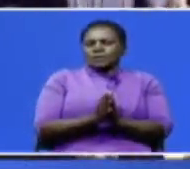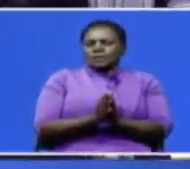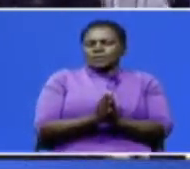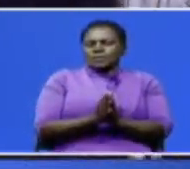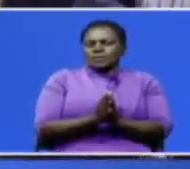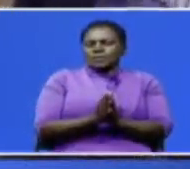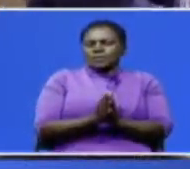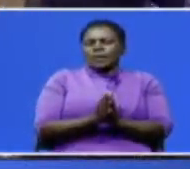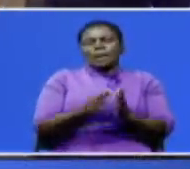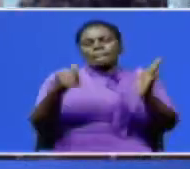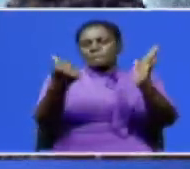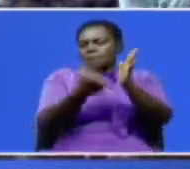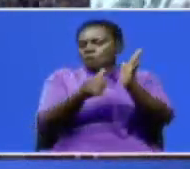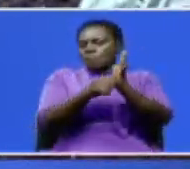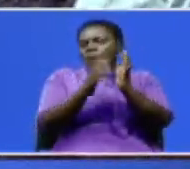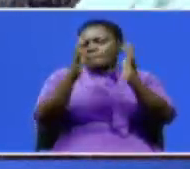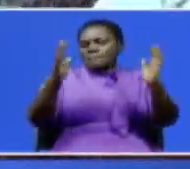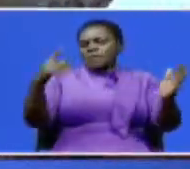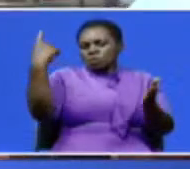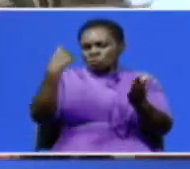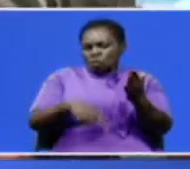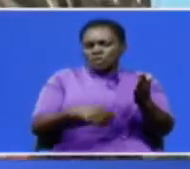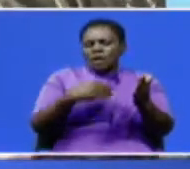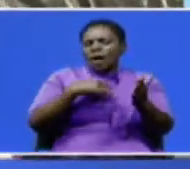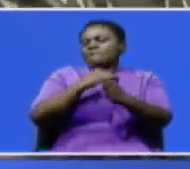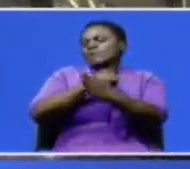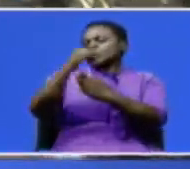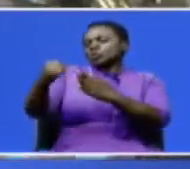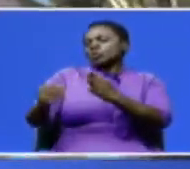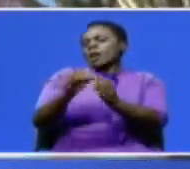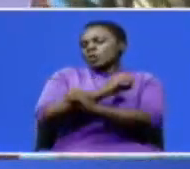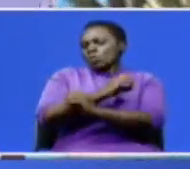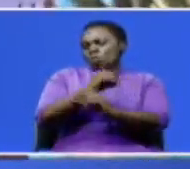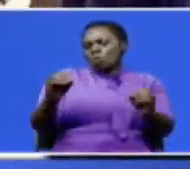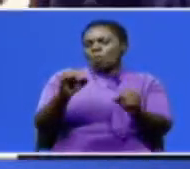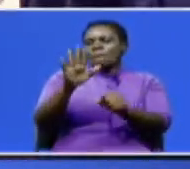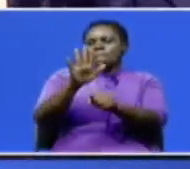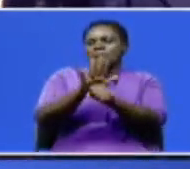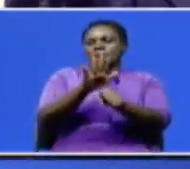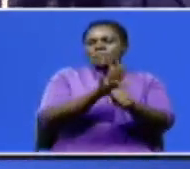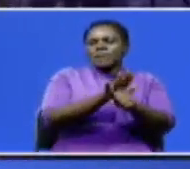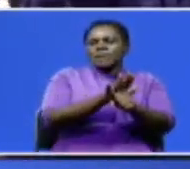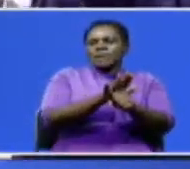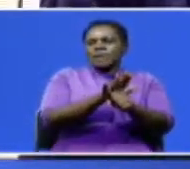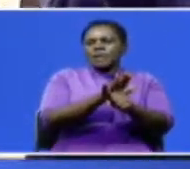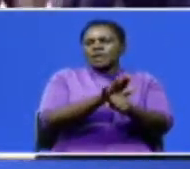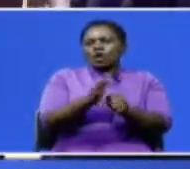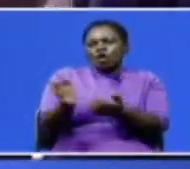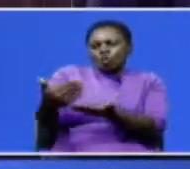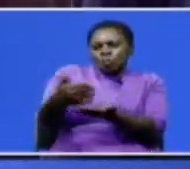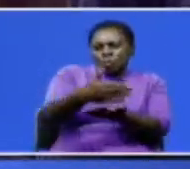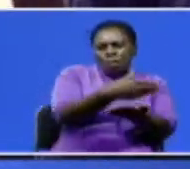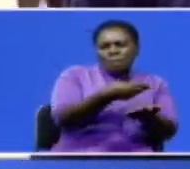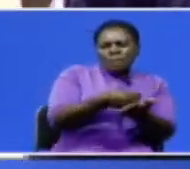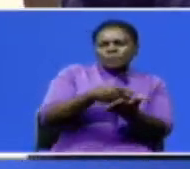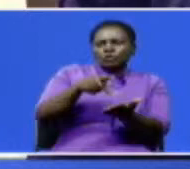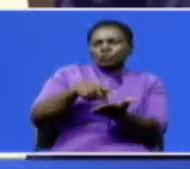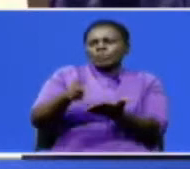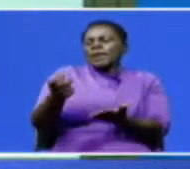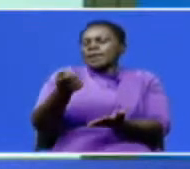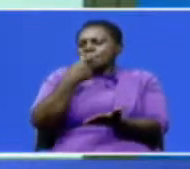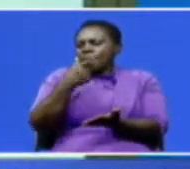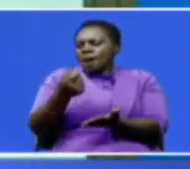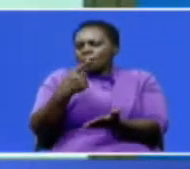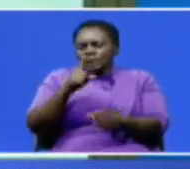Their main grievance is that they lack a medical cover, forcing most of them to rely on fundraisers to offset medical